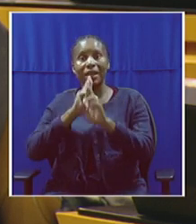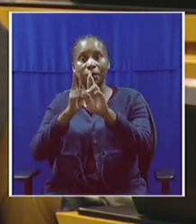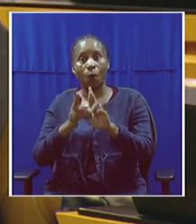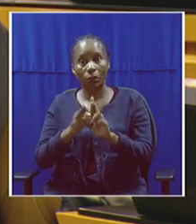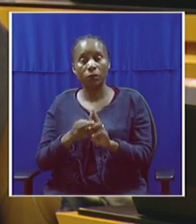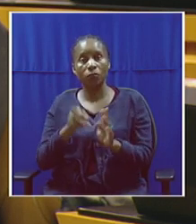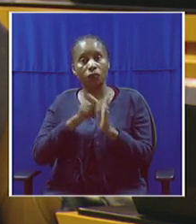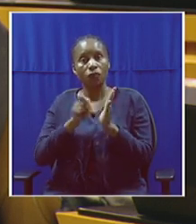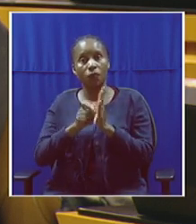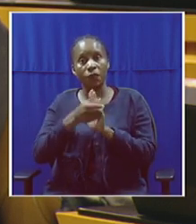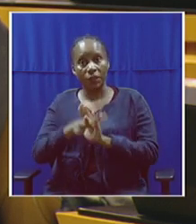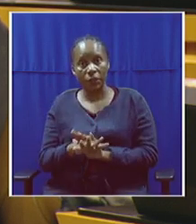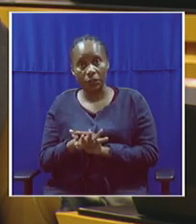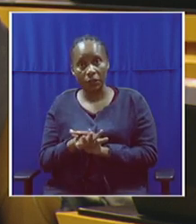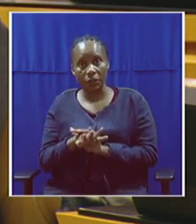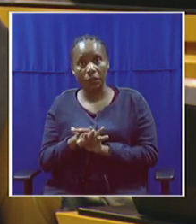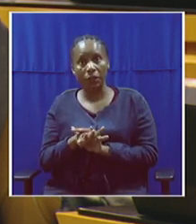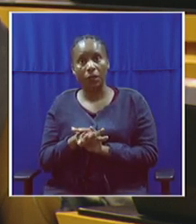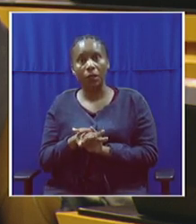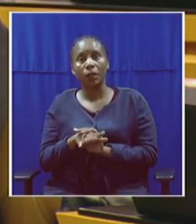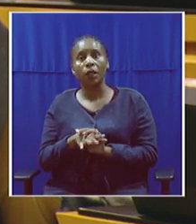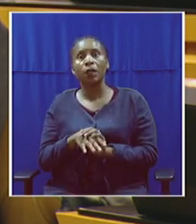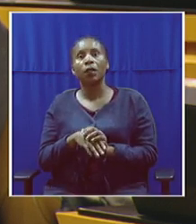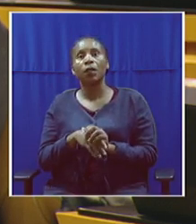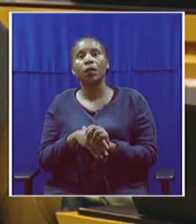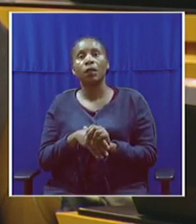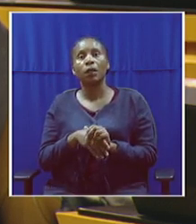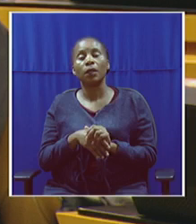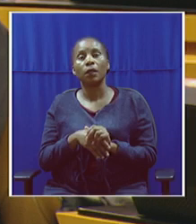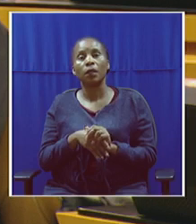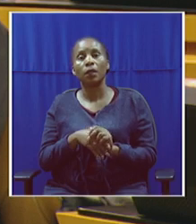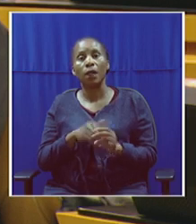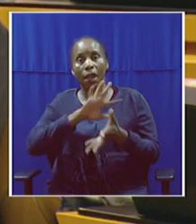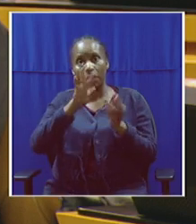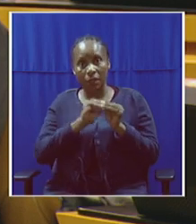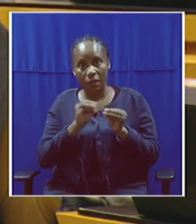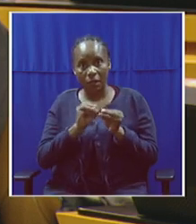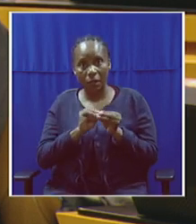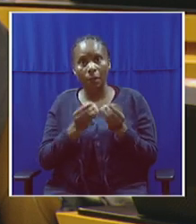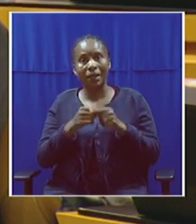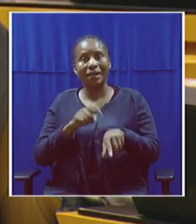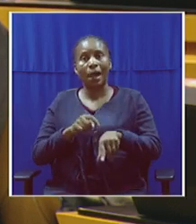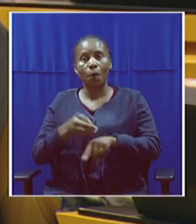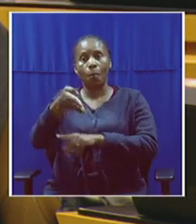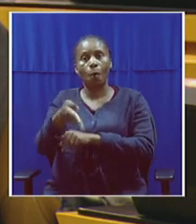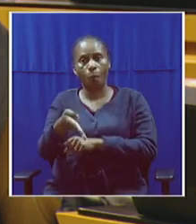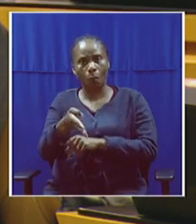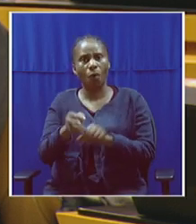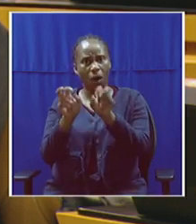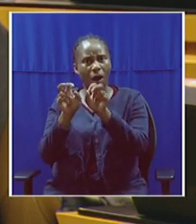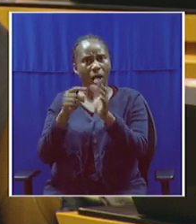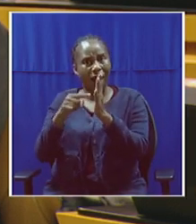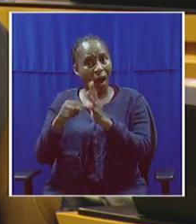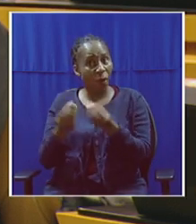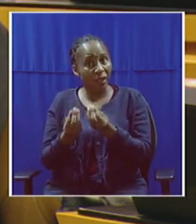sense of who is involved but when you run with process of that nature what you avoid all